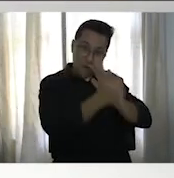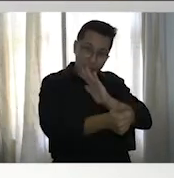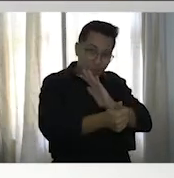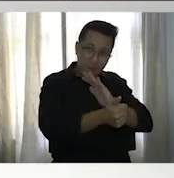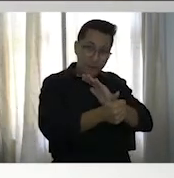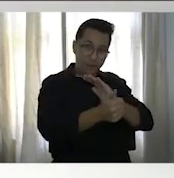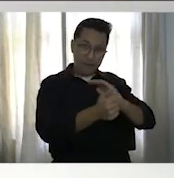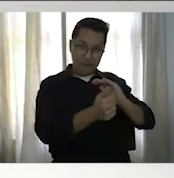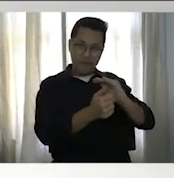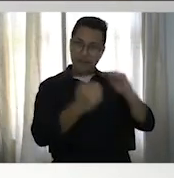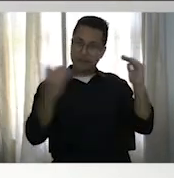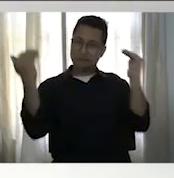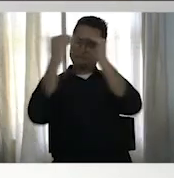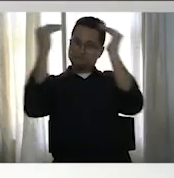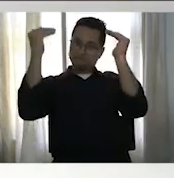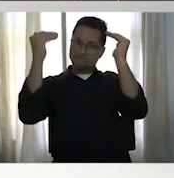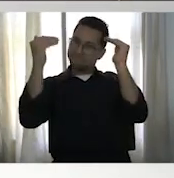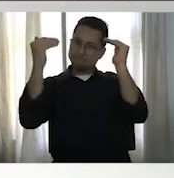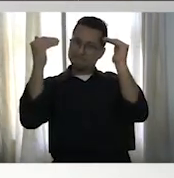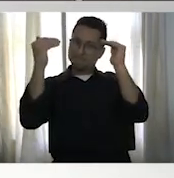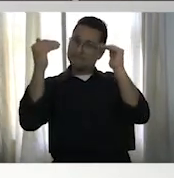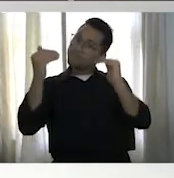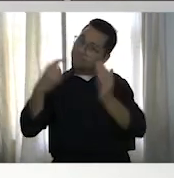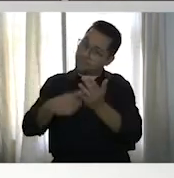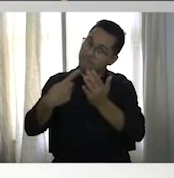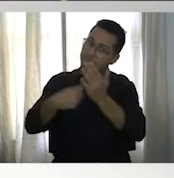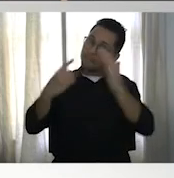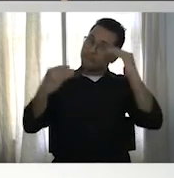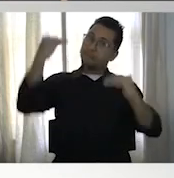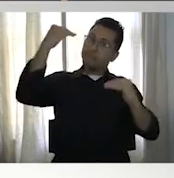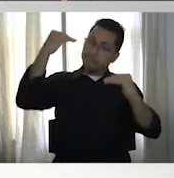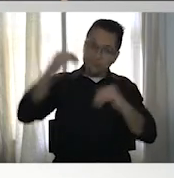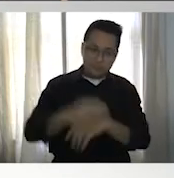commensurate with your being brilliant.